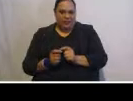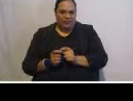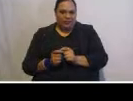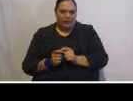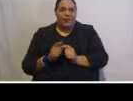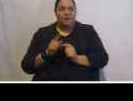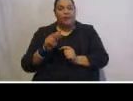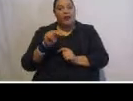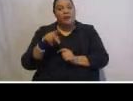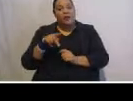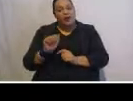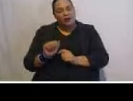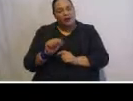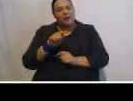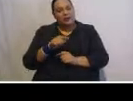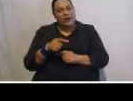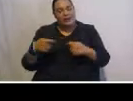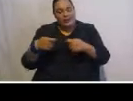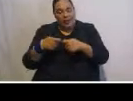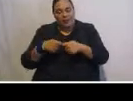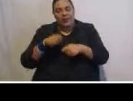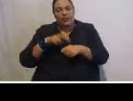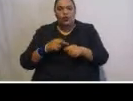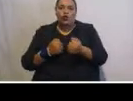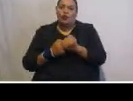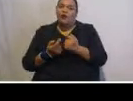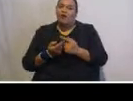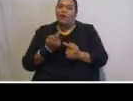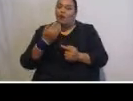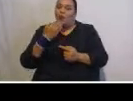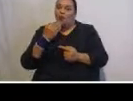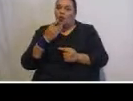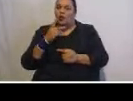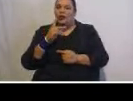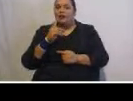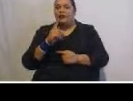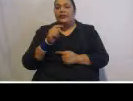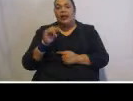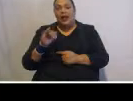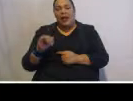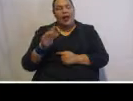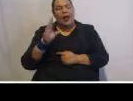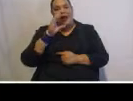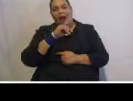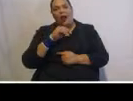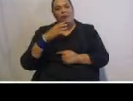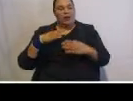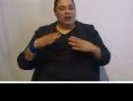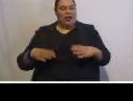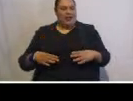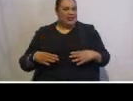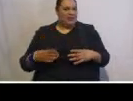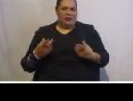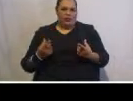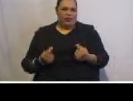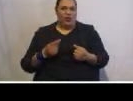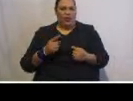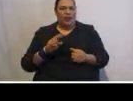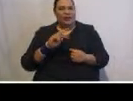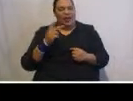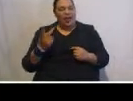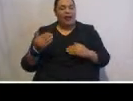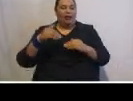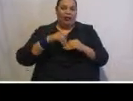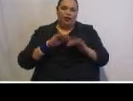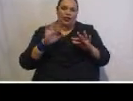The NPA. This subsidy should be supported by DTI rather than consumers in the tariff. This is another